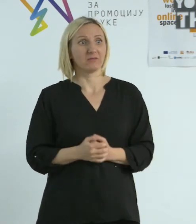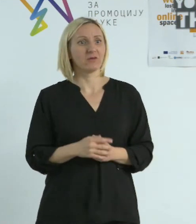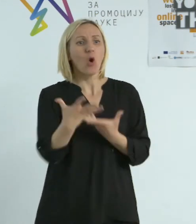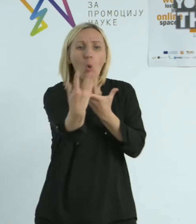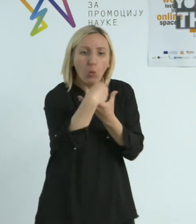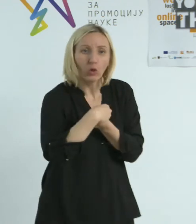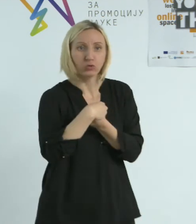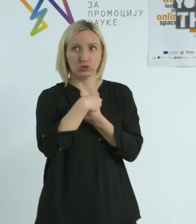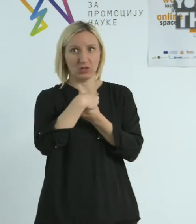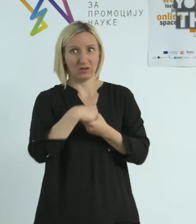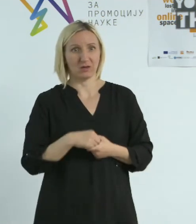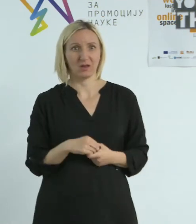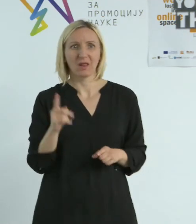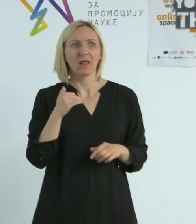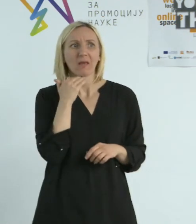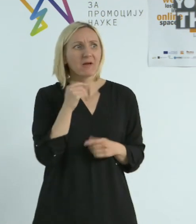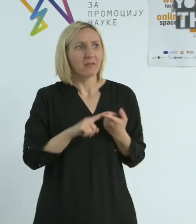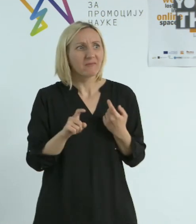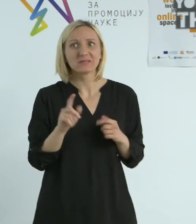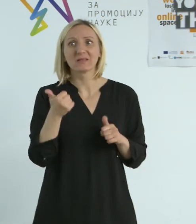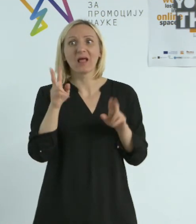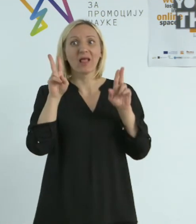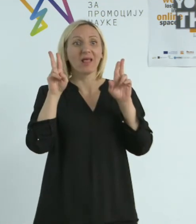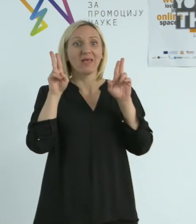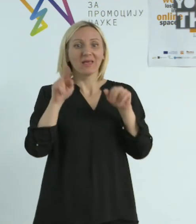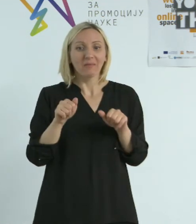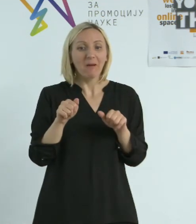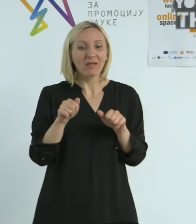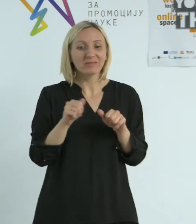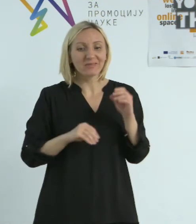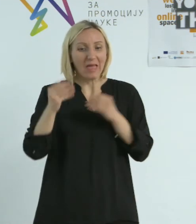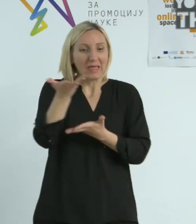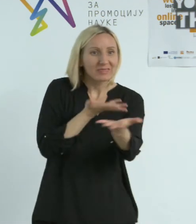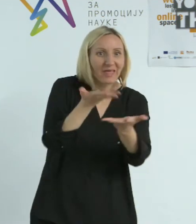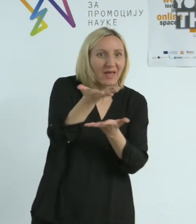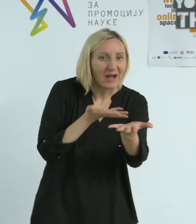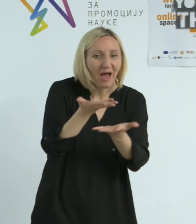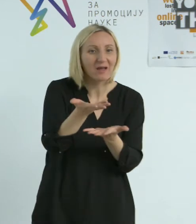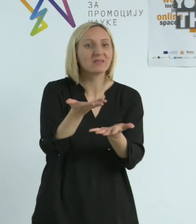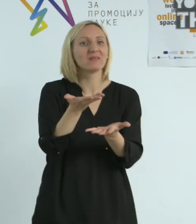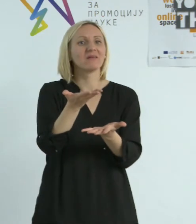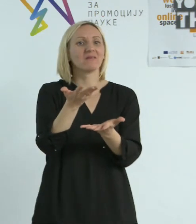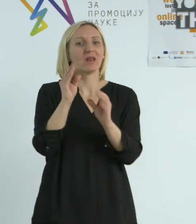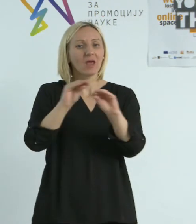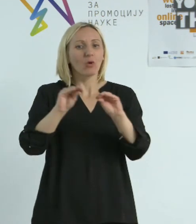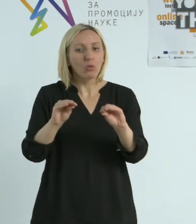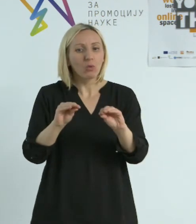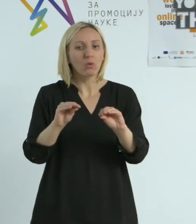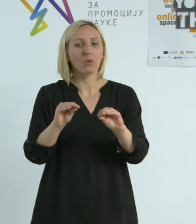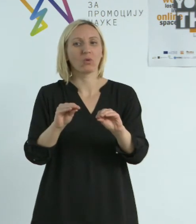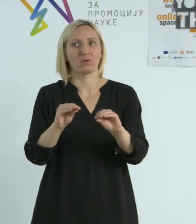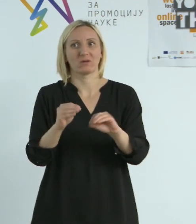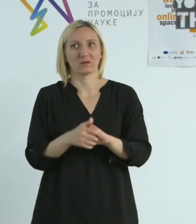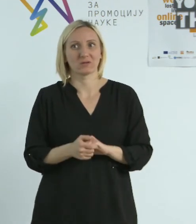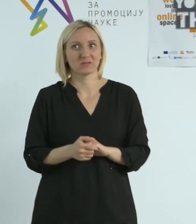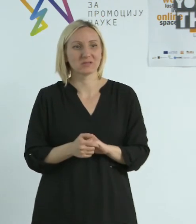engaged. So no matter if you have really interactive course, doesn't mean it's not a key of success. It's sometimes just